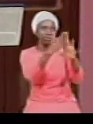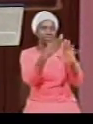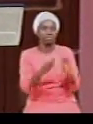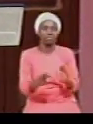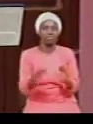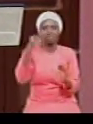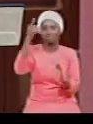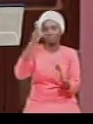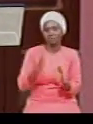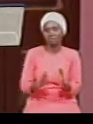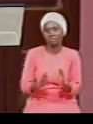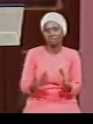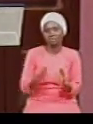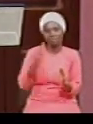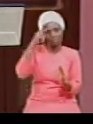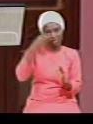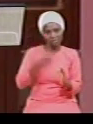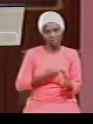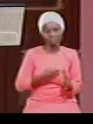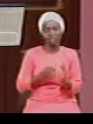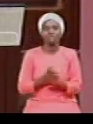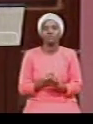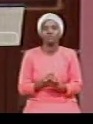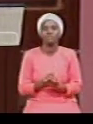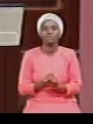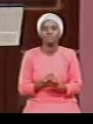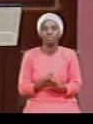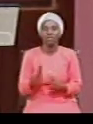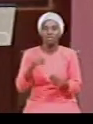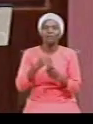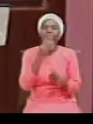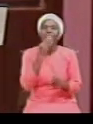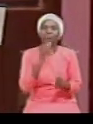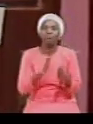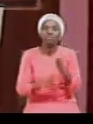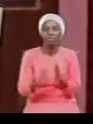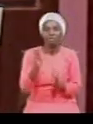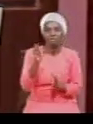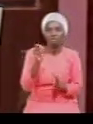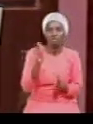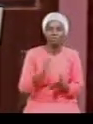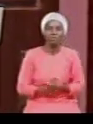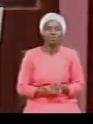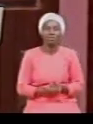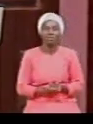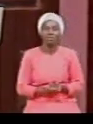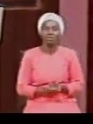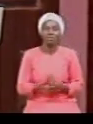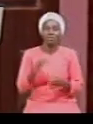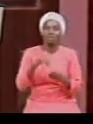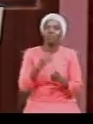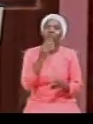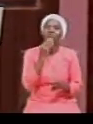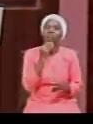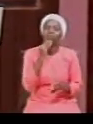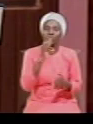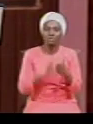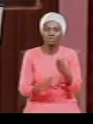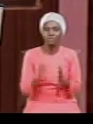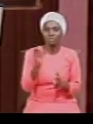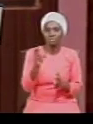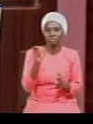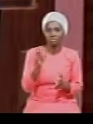presence of God for us. Hebrews chapter 12. In Hebrews chapter